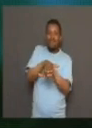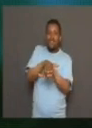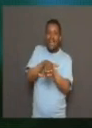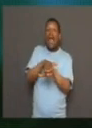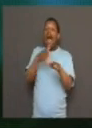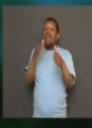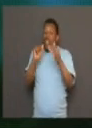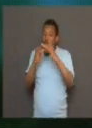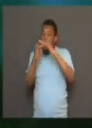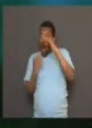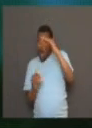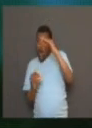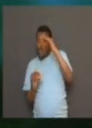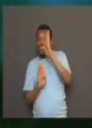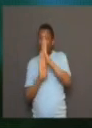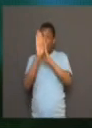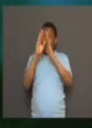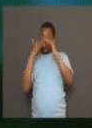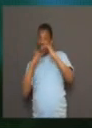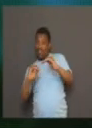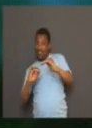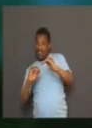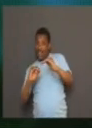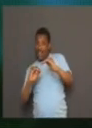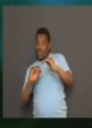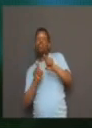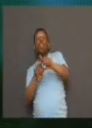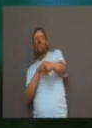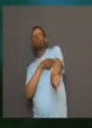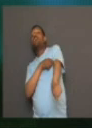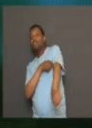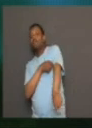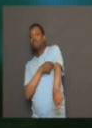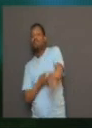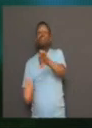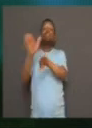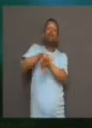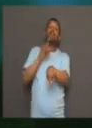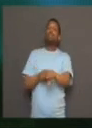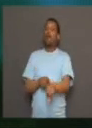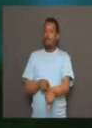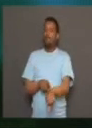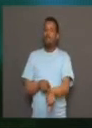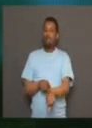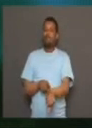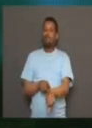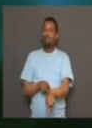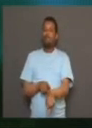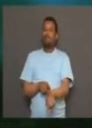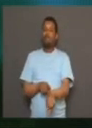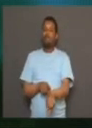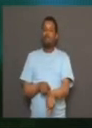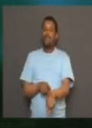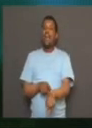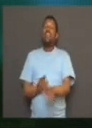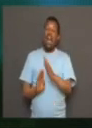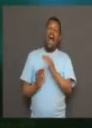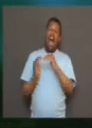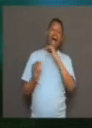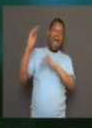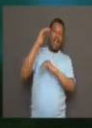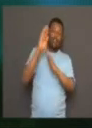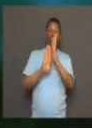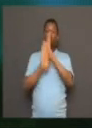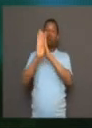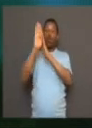The lower the growth rate, the longer the doubling time. The higher the